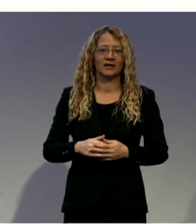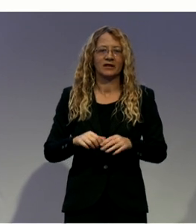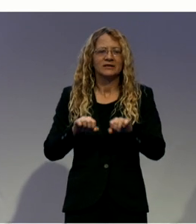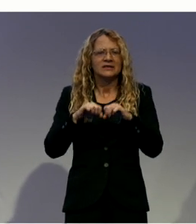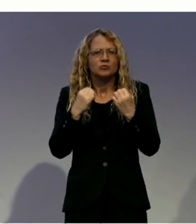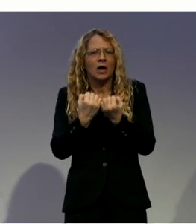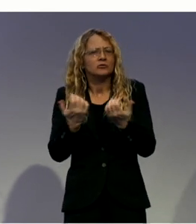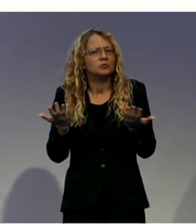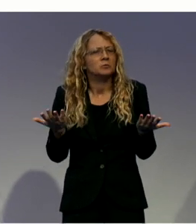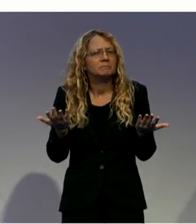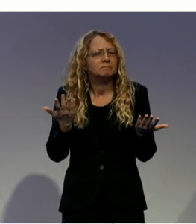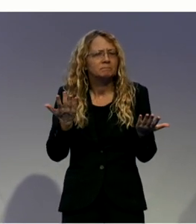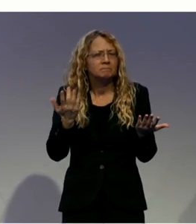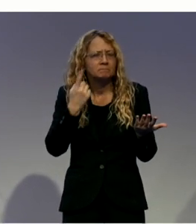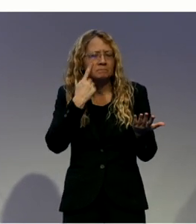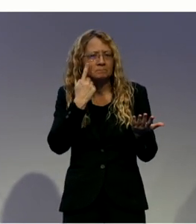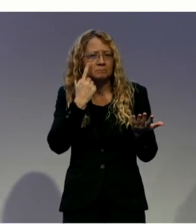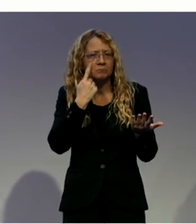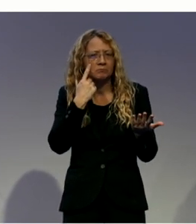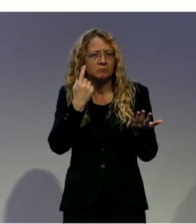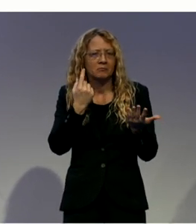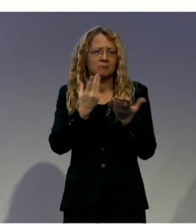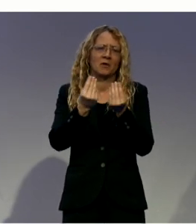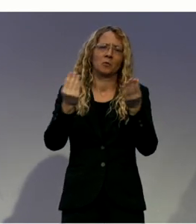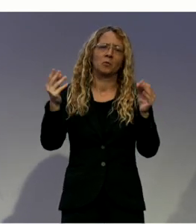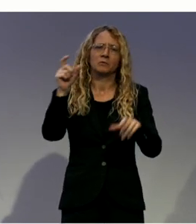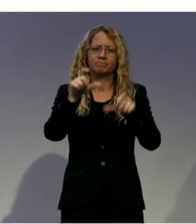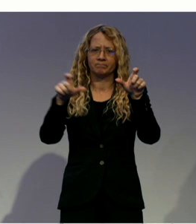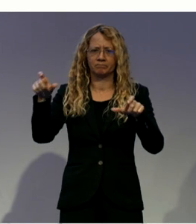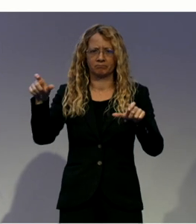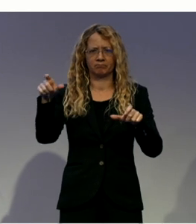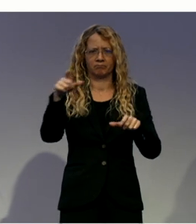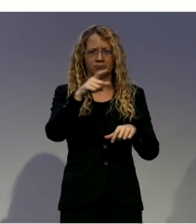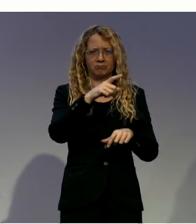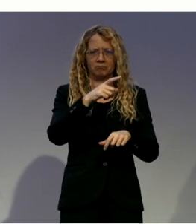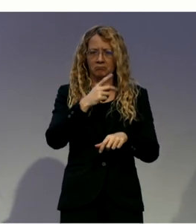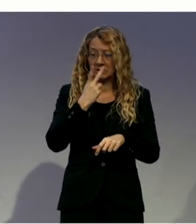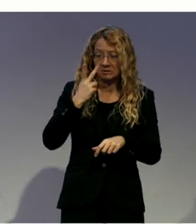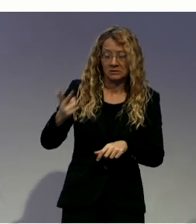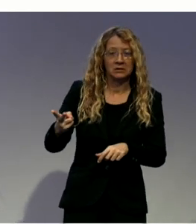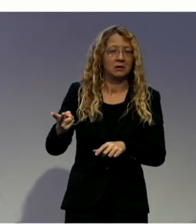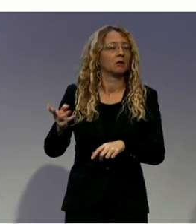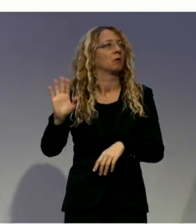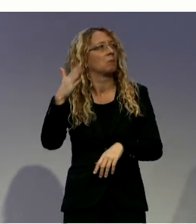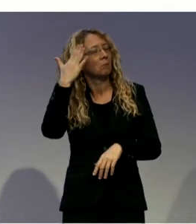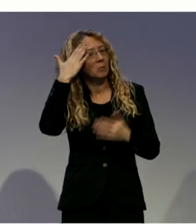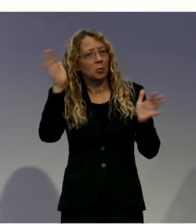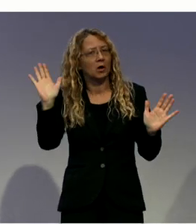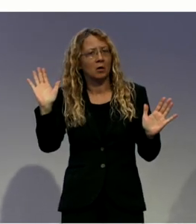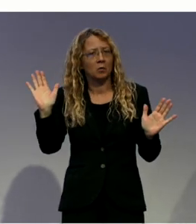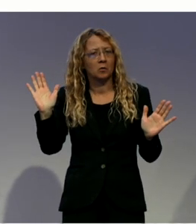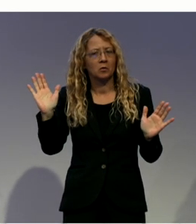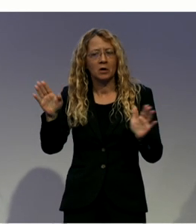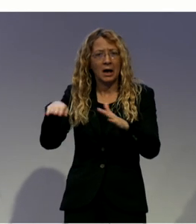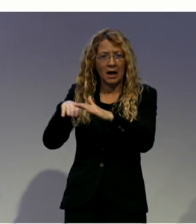are facing a lack of social awareness, lack of rehabilitation services, and lack of accessibility. And to elaborate what means with lack